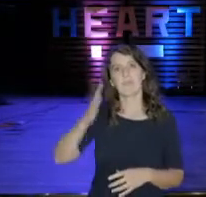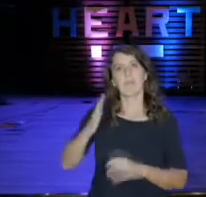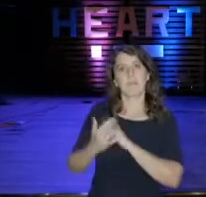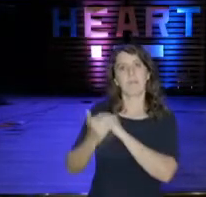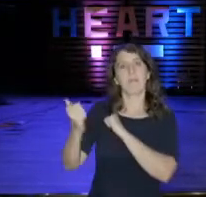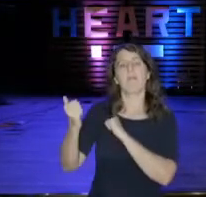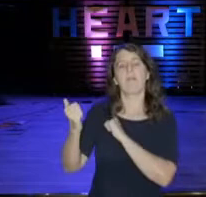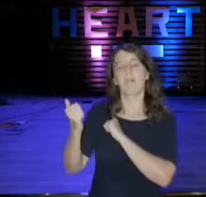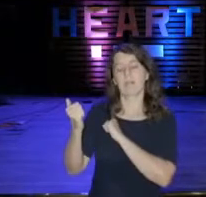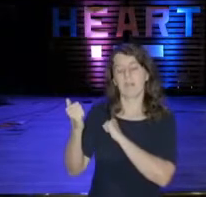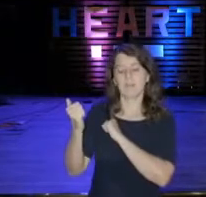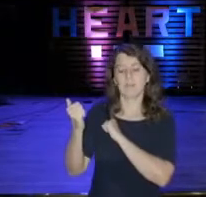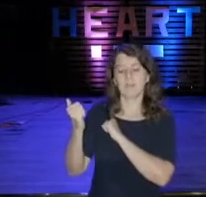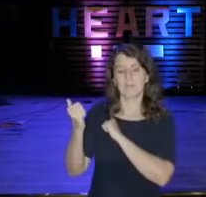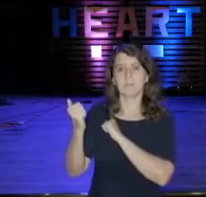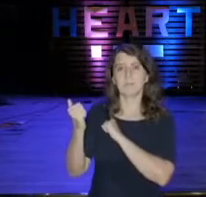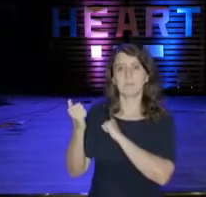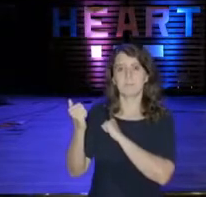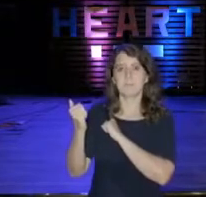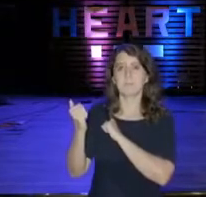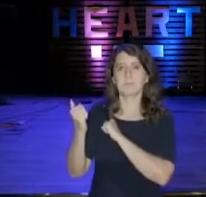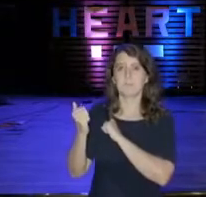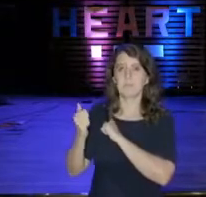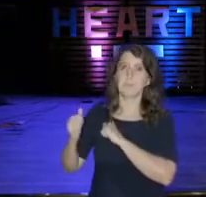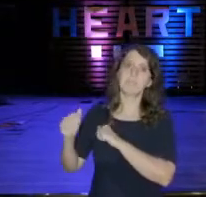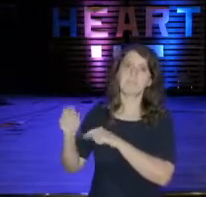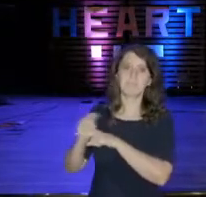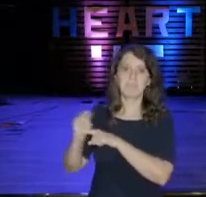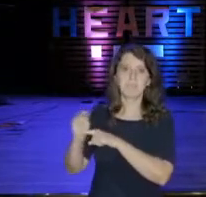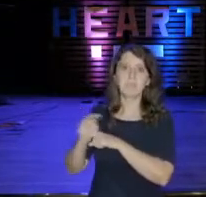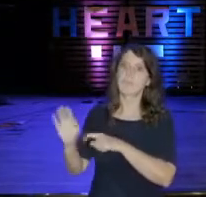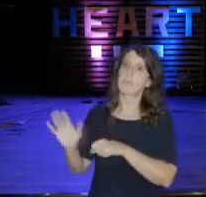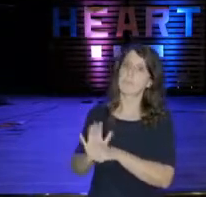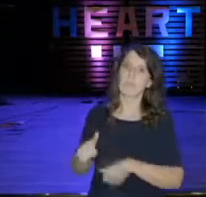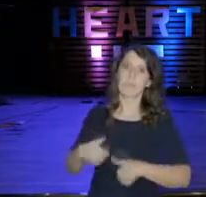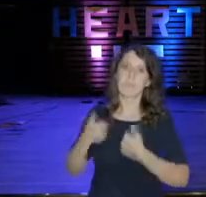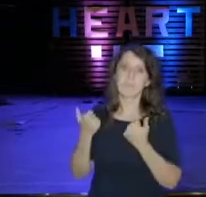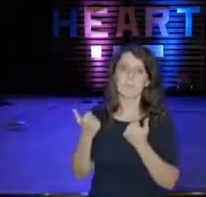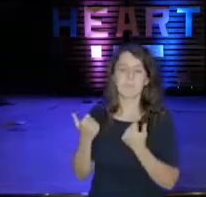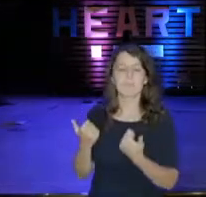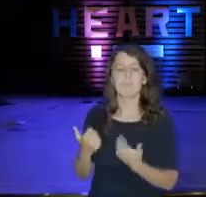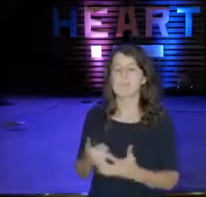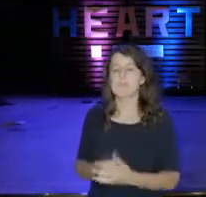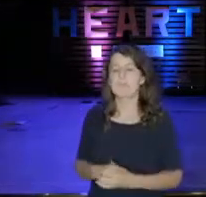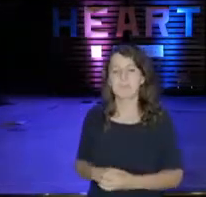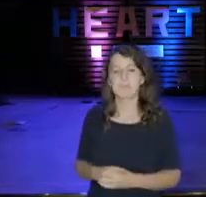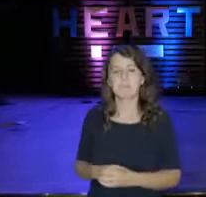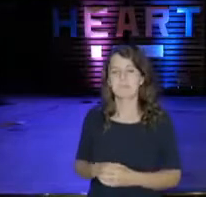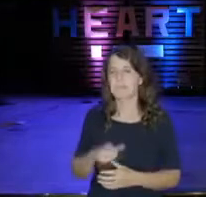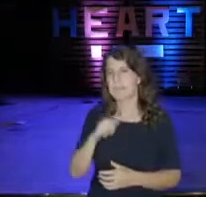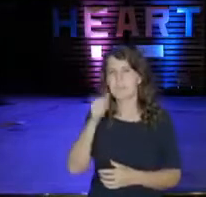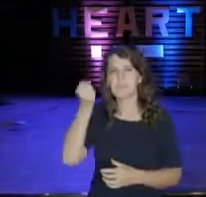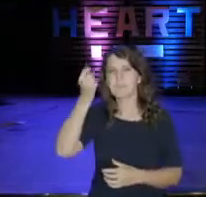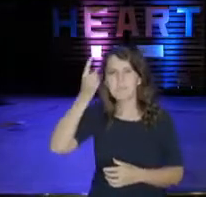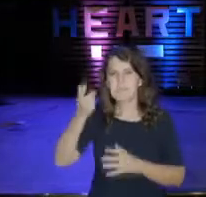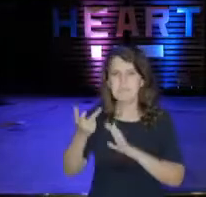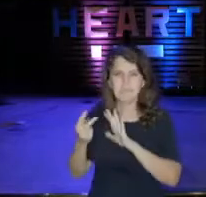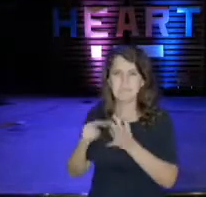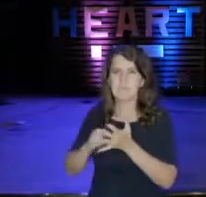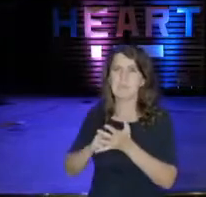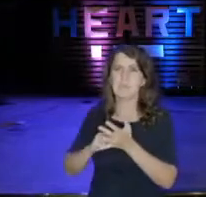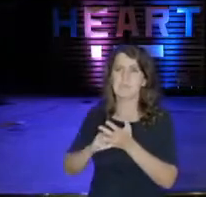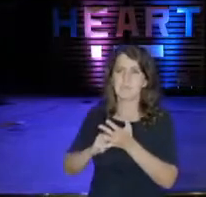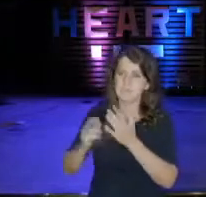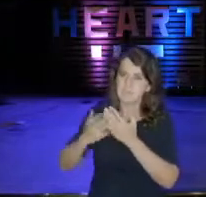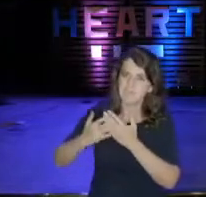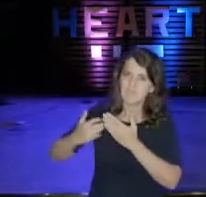to a lifetime of ministry. And I really, didn't know exactly what that looked like. And I think throughout the rest of